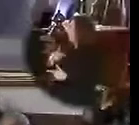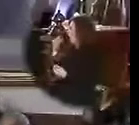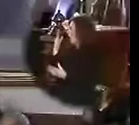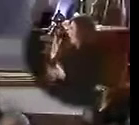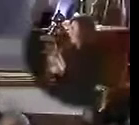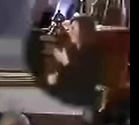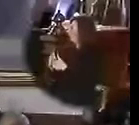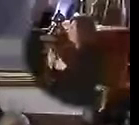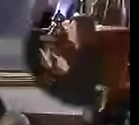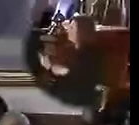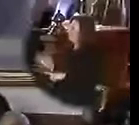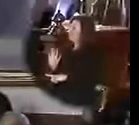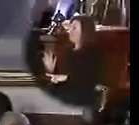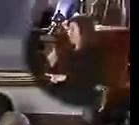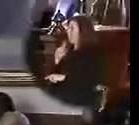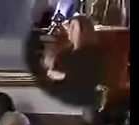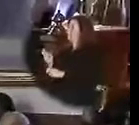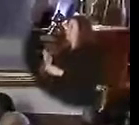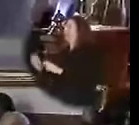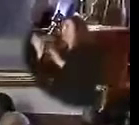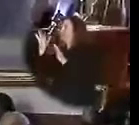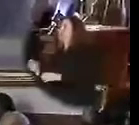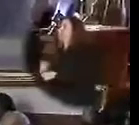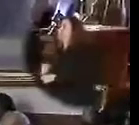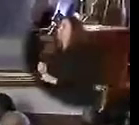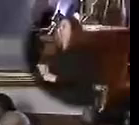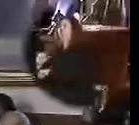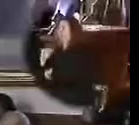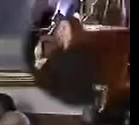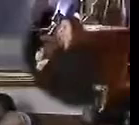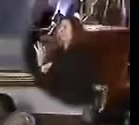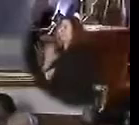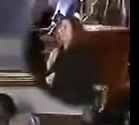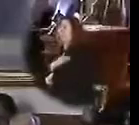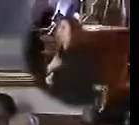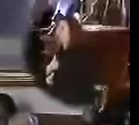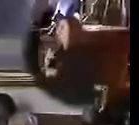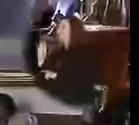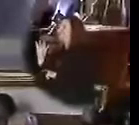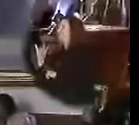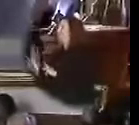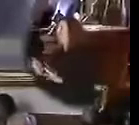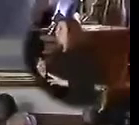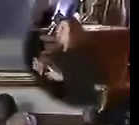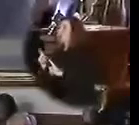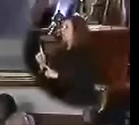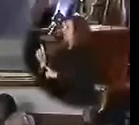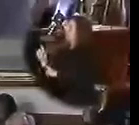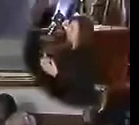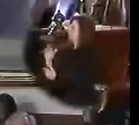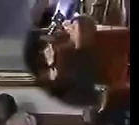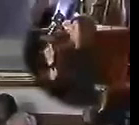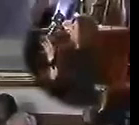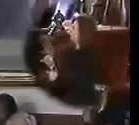problems were. Tough decisions were made in the founding years of our country, during the Civil War, during the turn of the century, during World War I, the